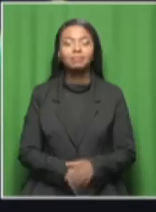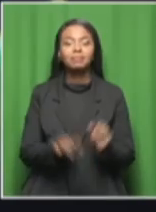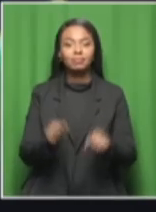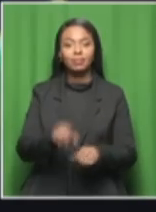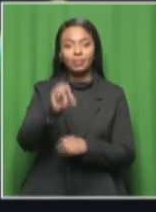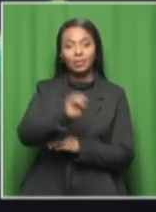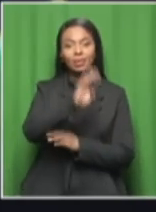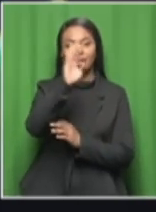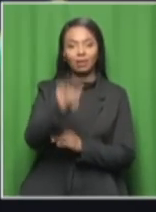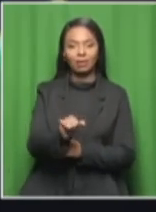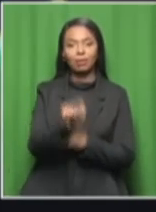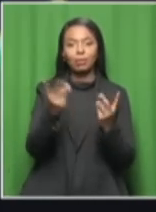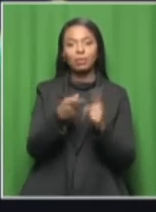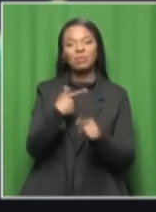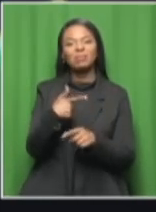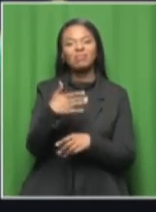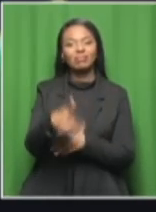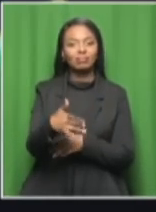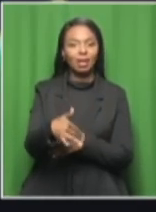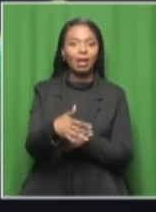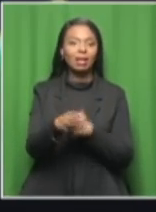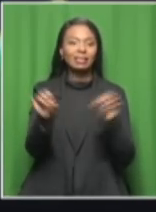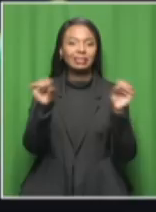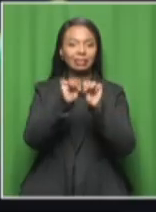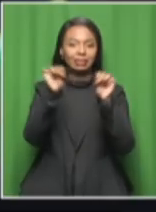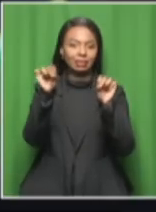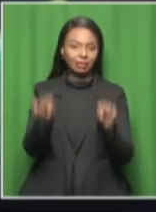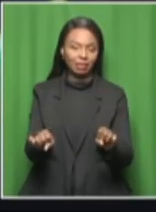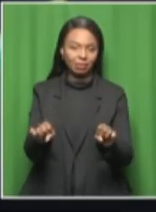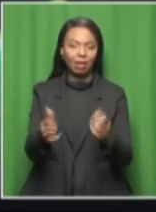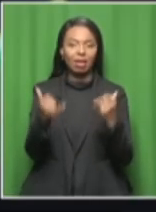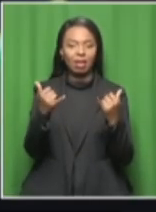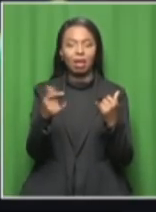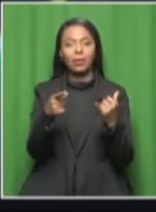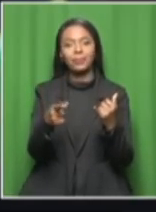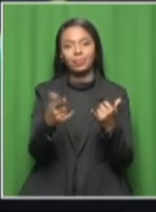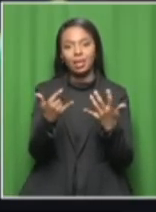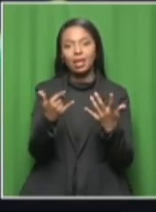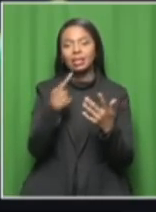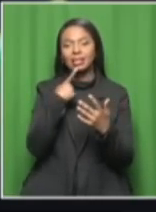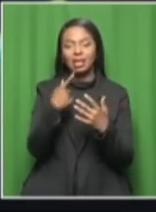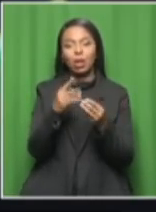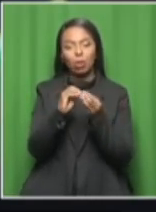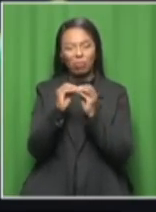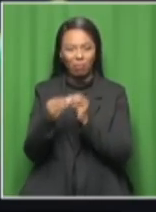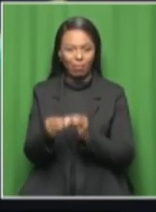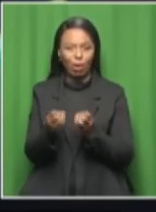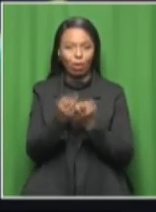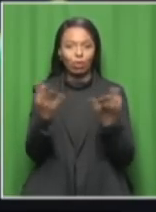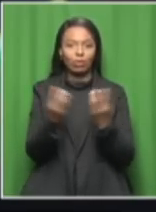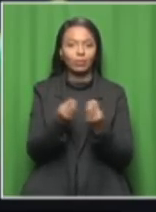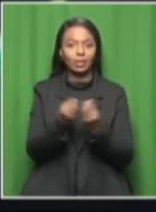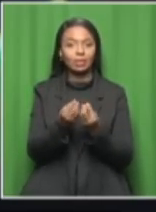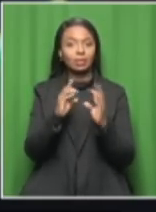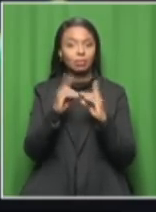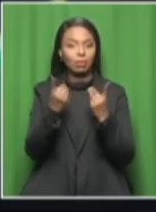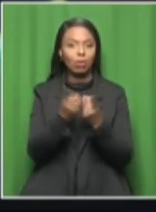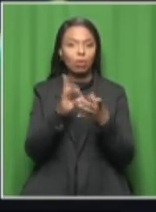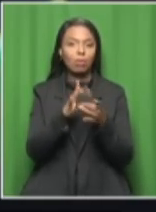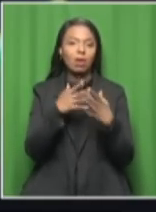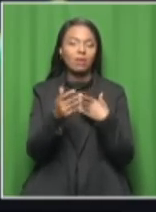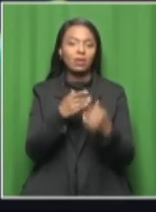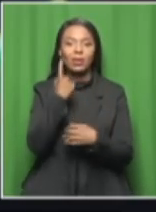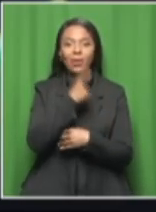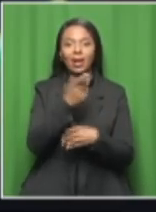The South African migration system is set for a major overhaul. The Department of Home Affairs has released a draft white paper